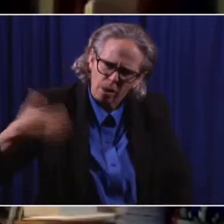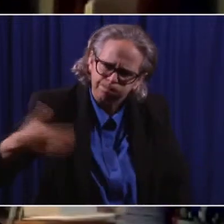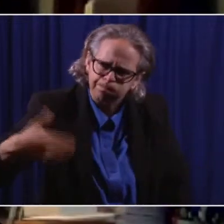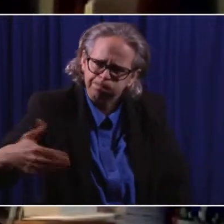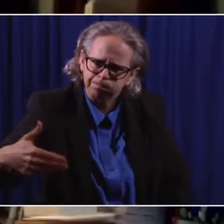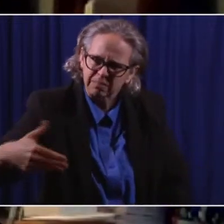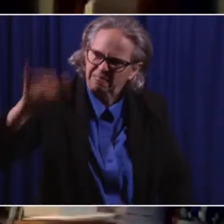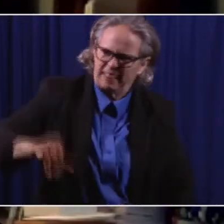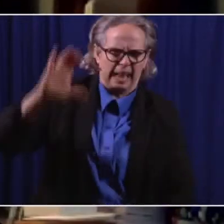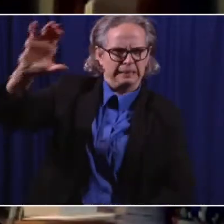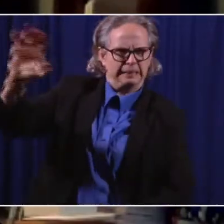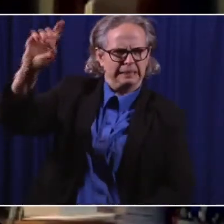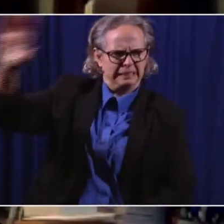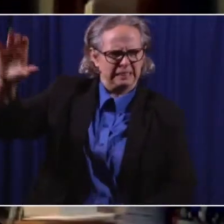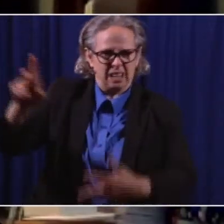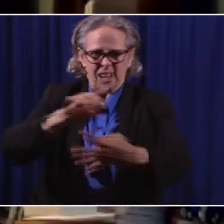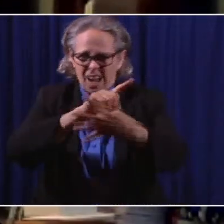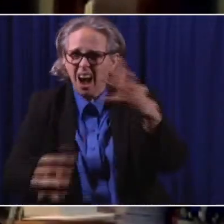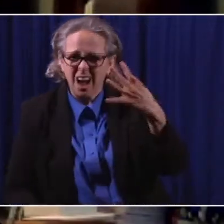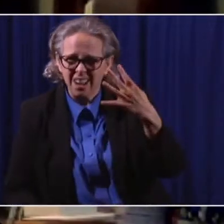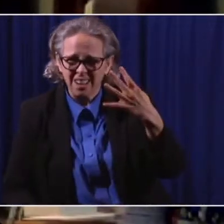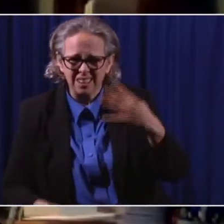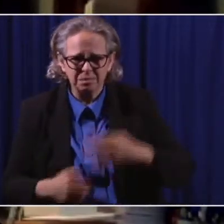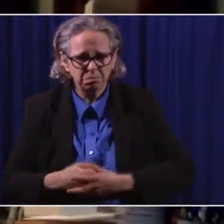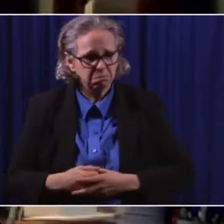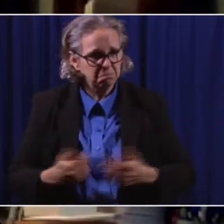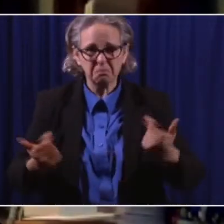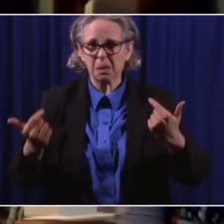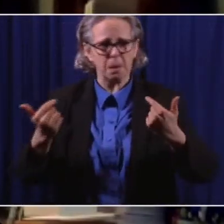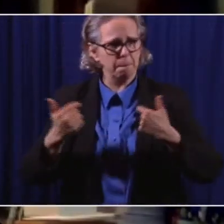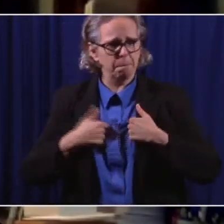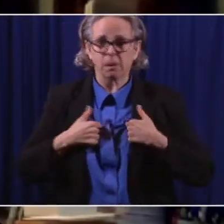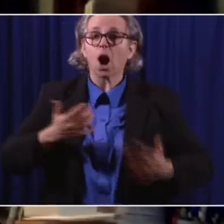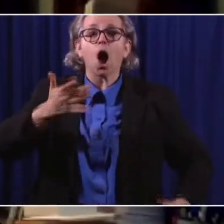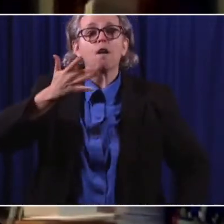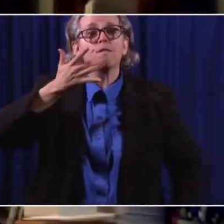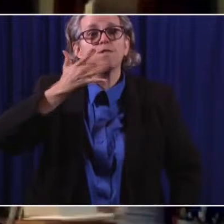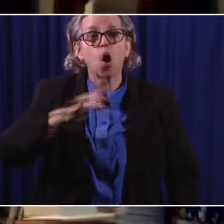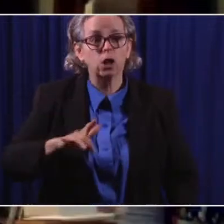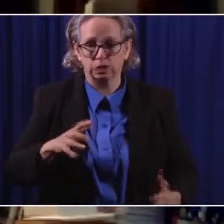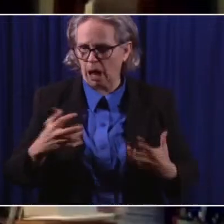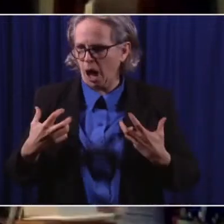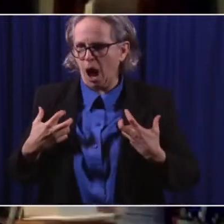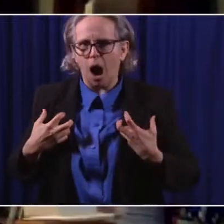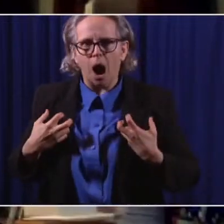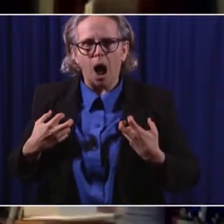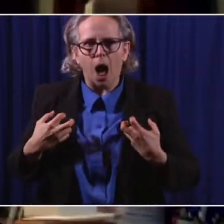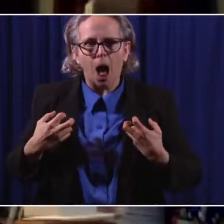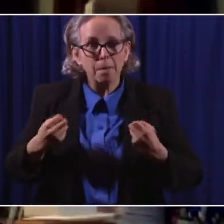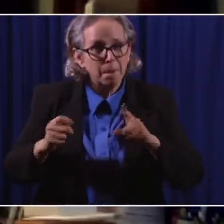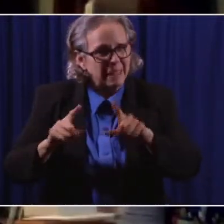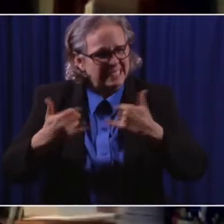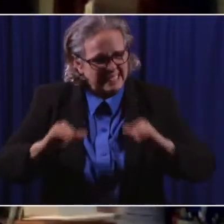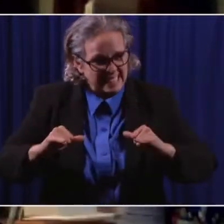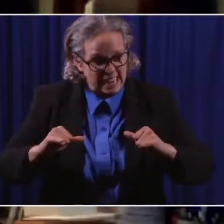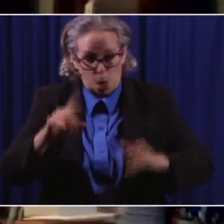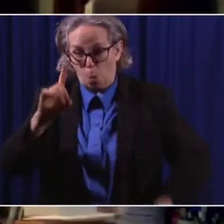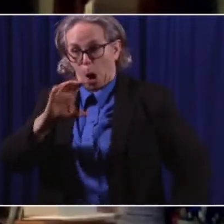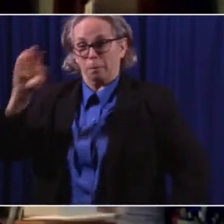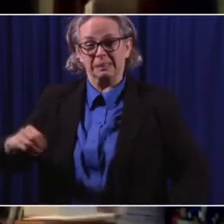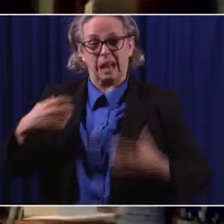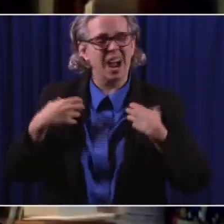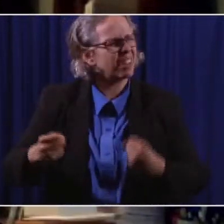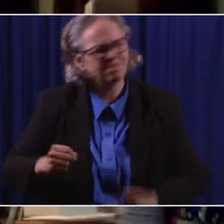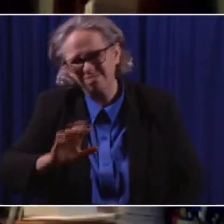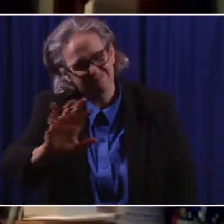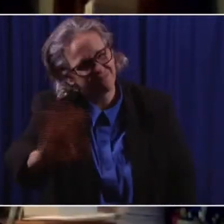I came out of this okay, and I'm very fortunate. I still feel some of the symptoms, fatigue most particularly, and